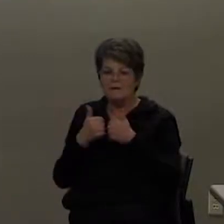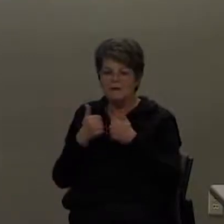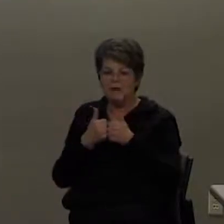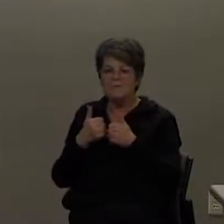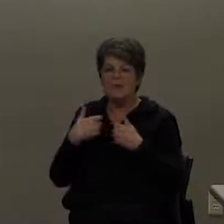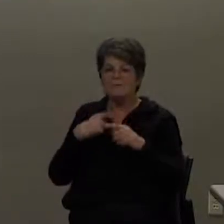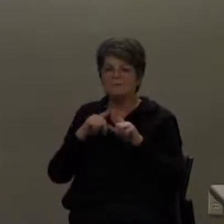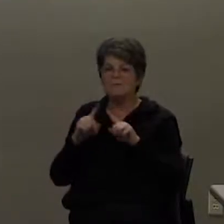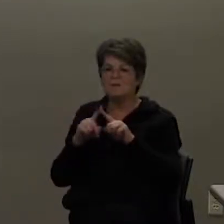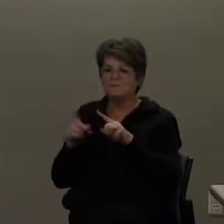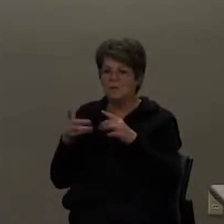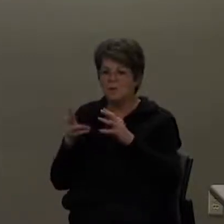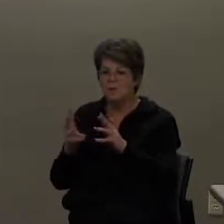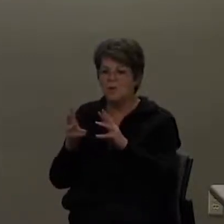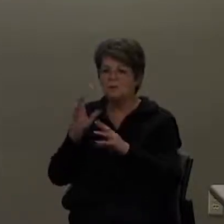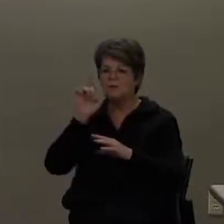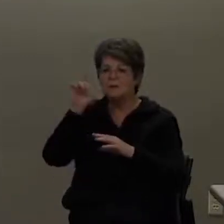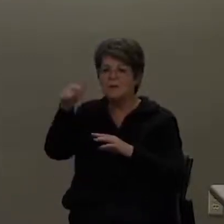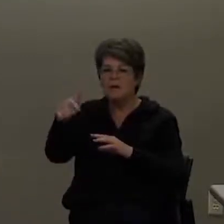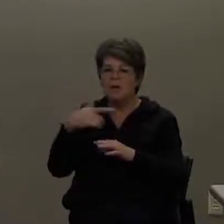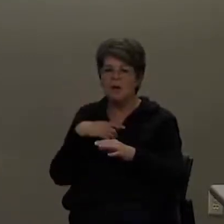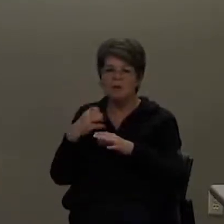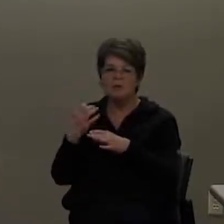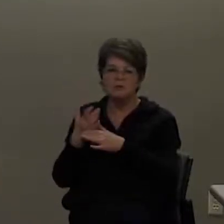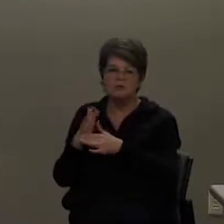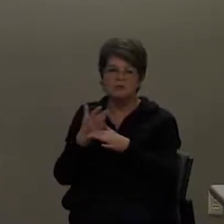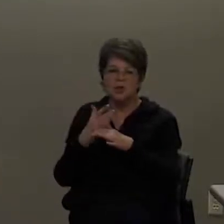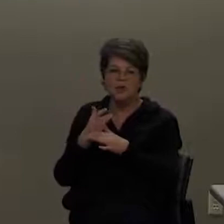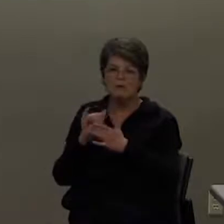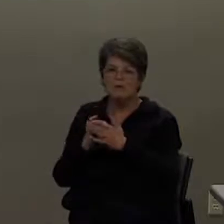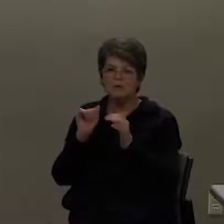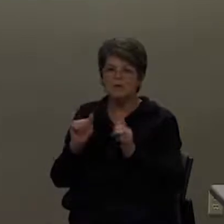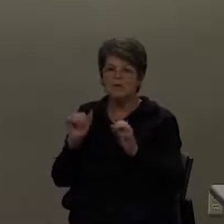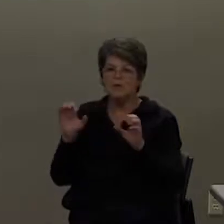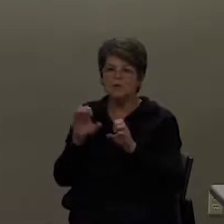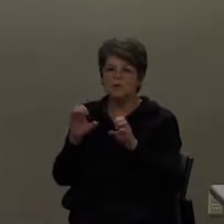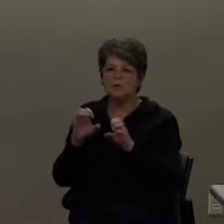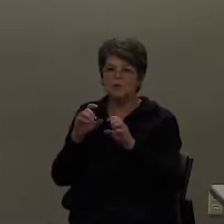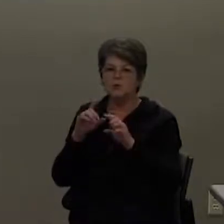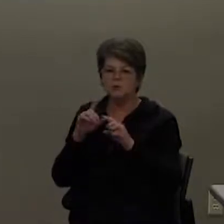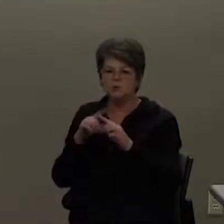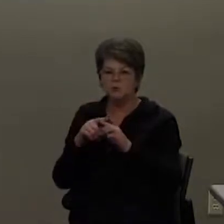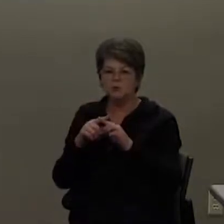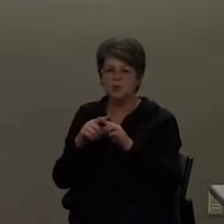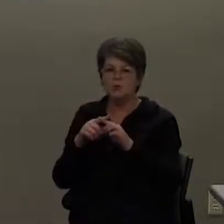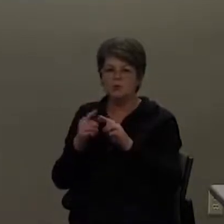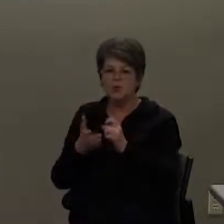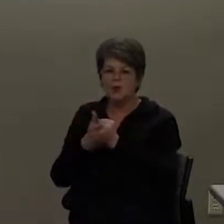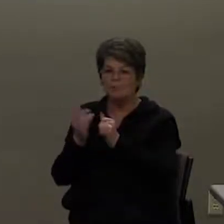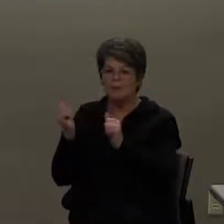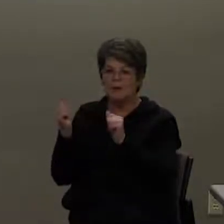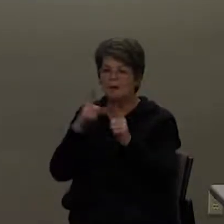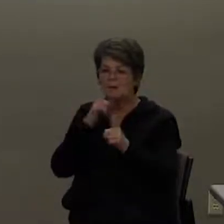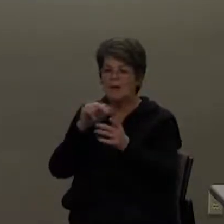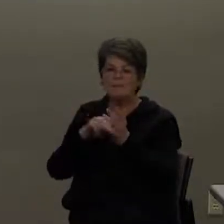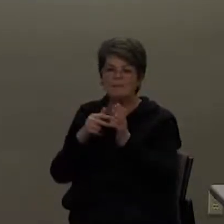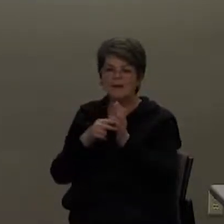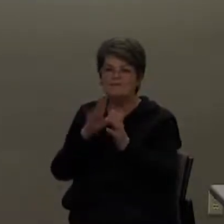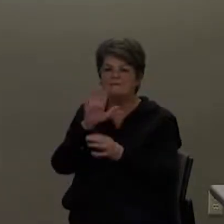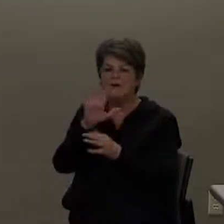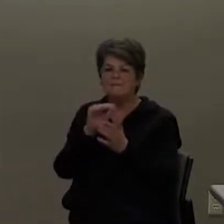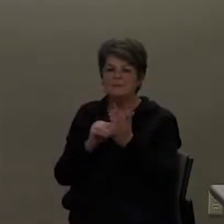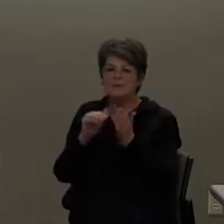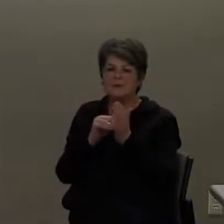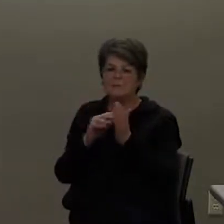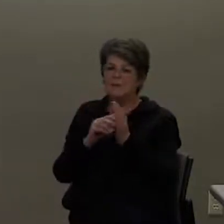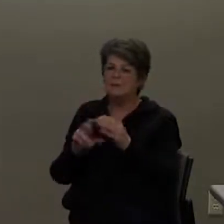ways, and we'll talk about that as we get down the line, that I want to share with all of you, that we can do it to mitigate everybody's risk. This is not, let's put $5 million out there and hope to